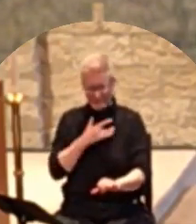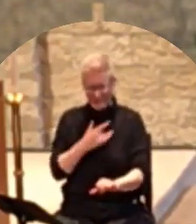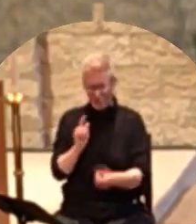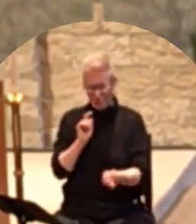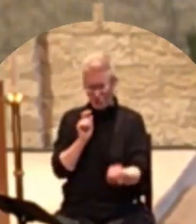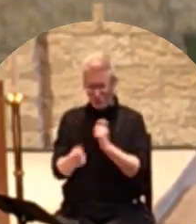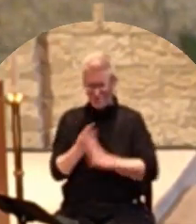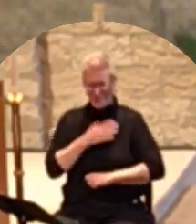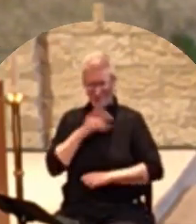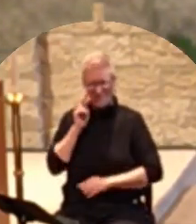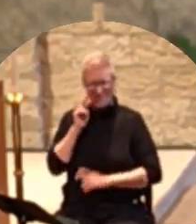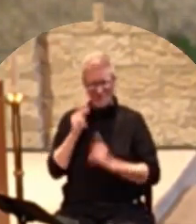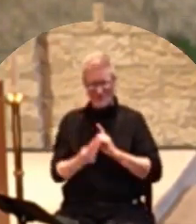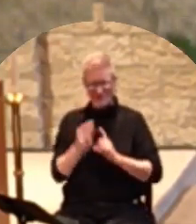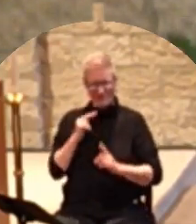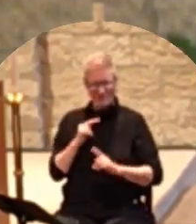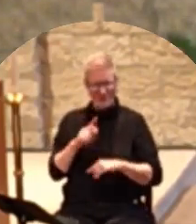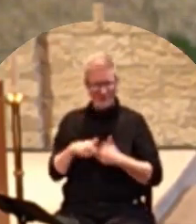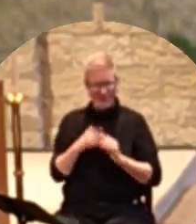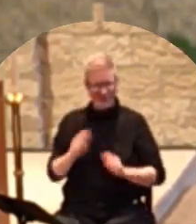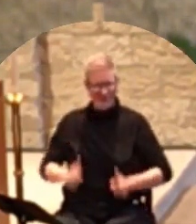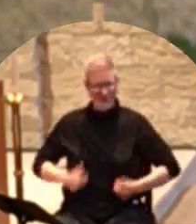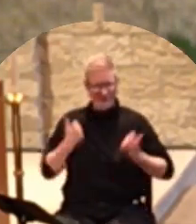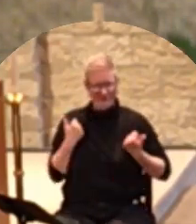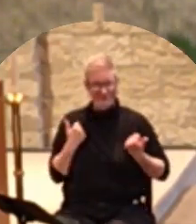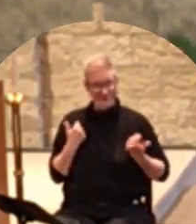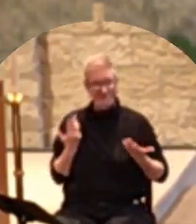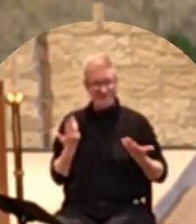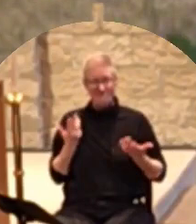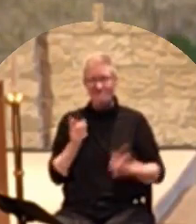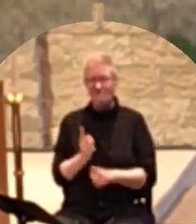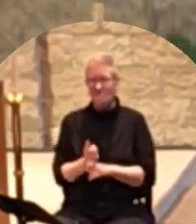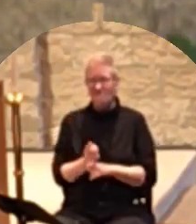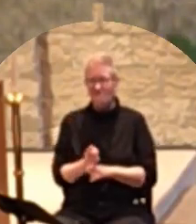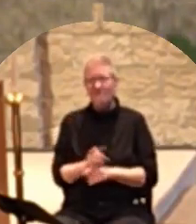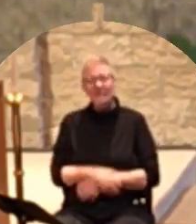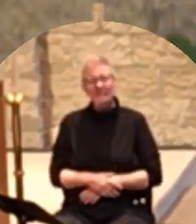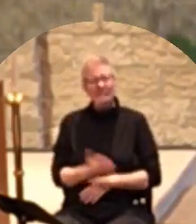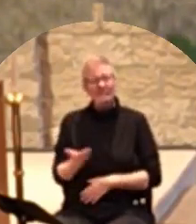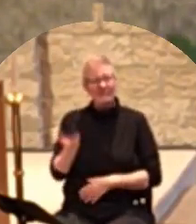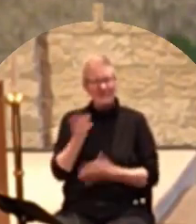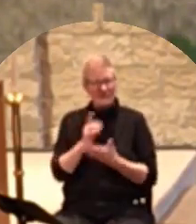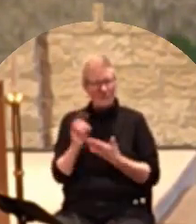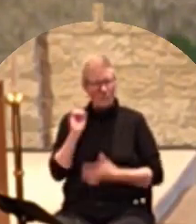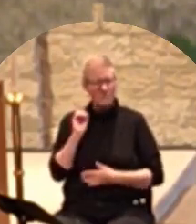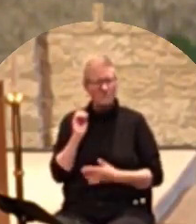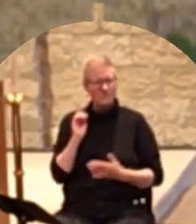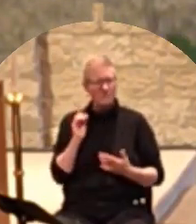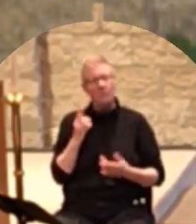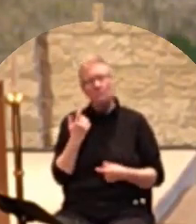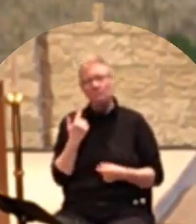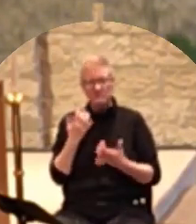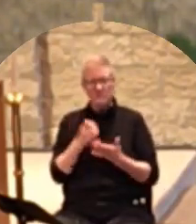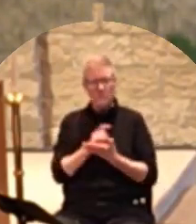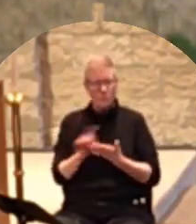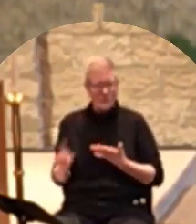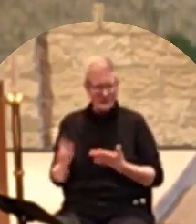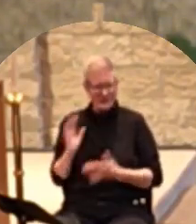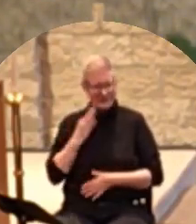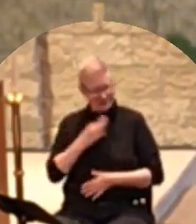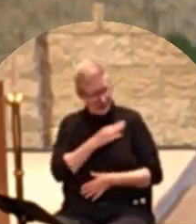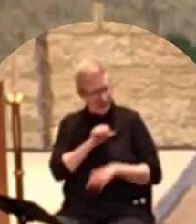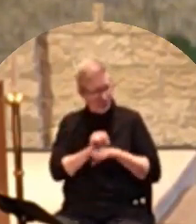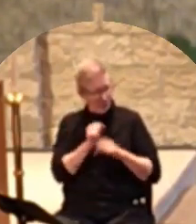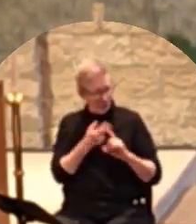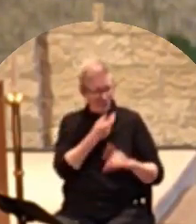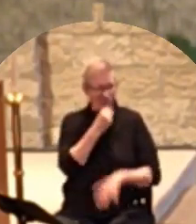outlook on life? This past week, I was obviously our staff is working from home, and I was working